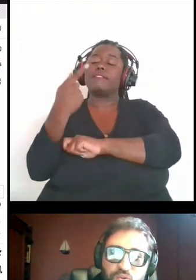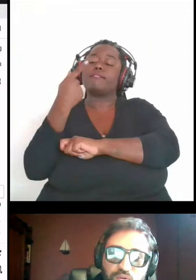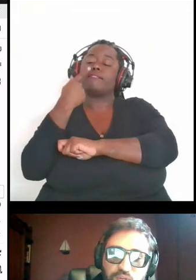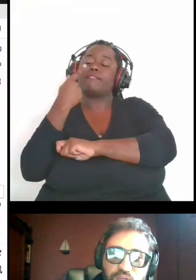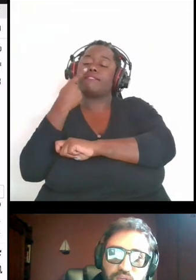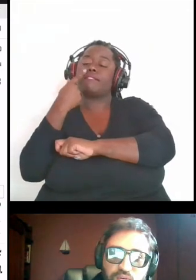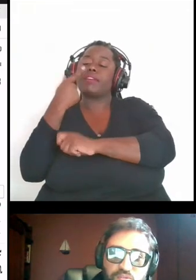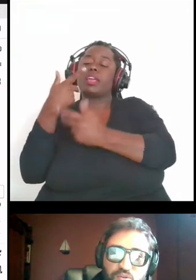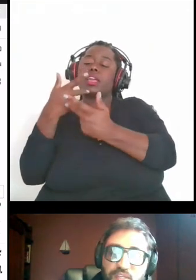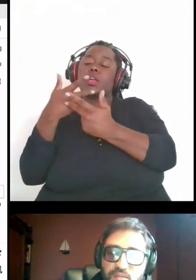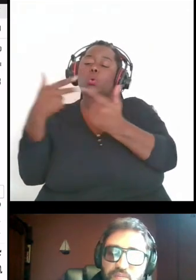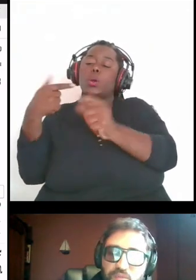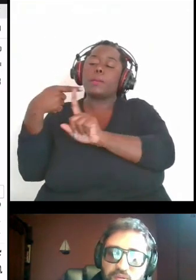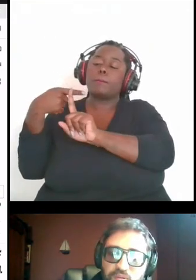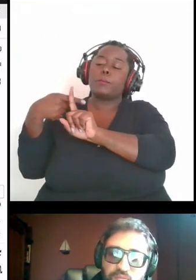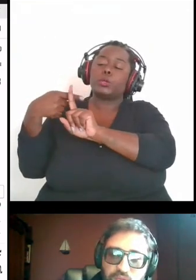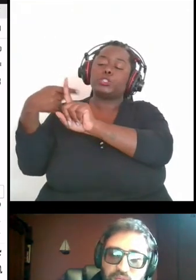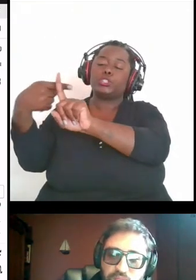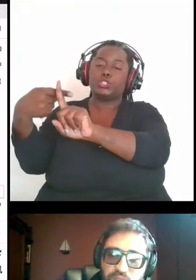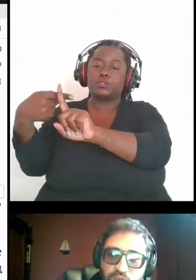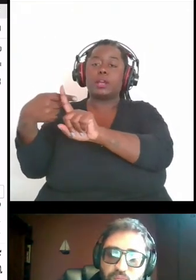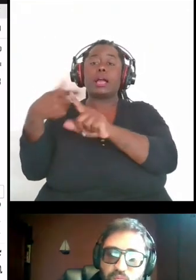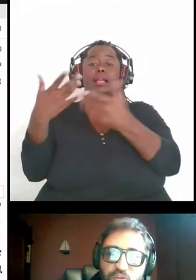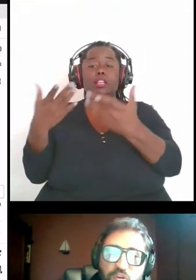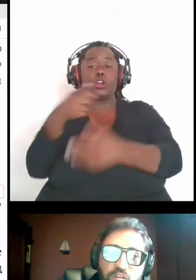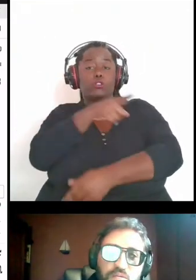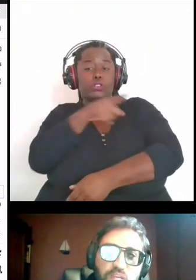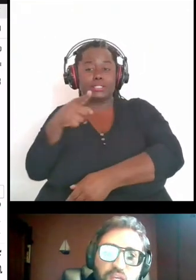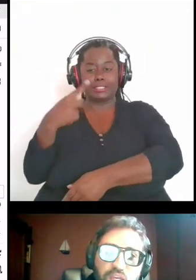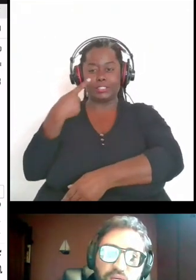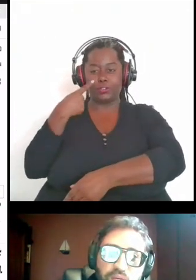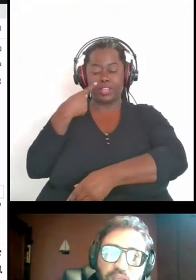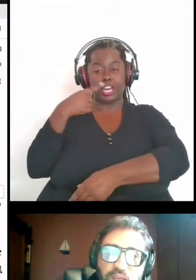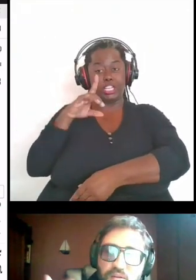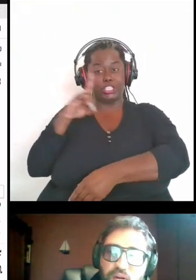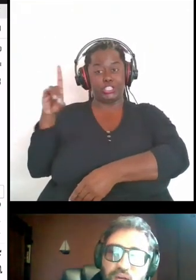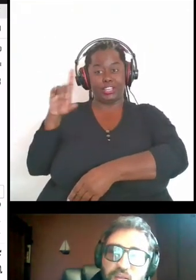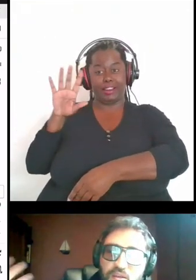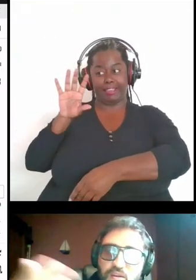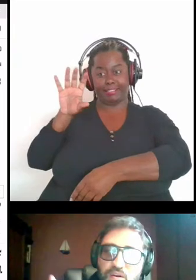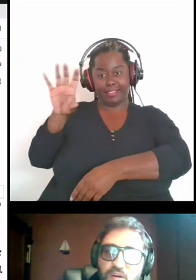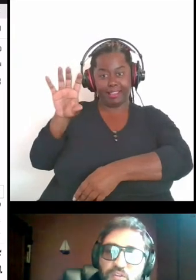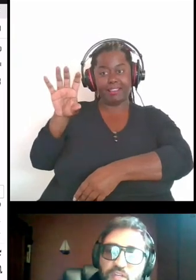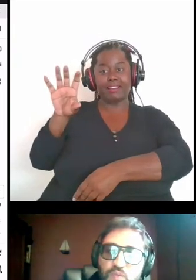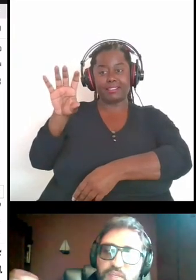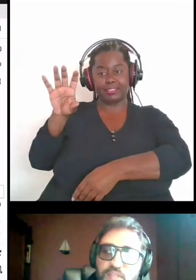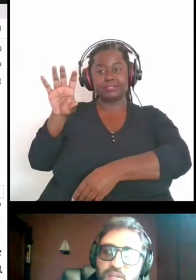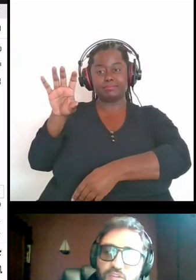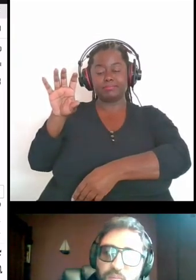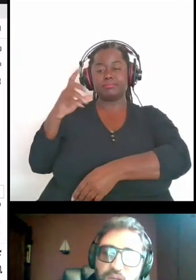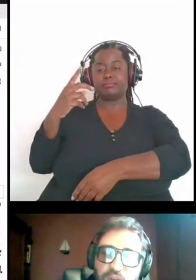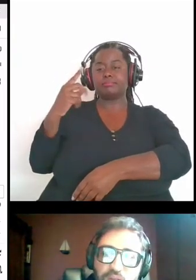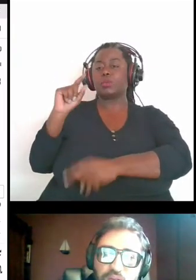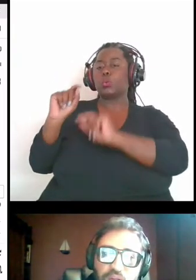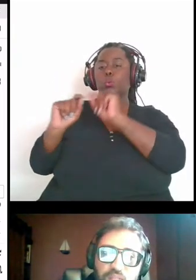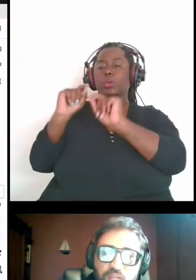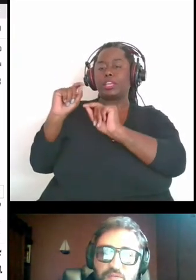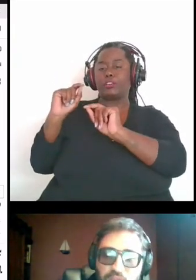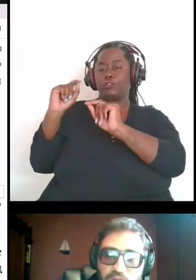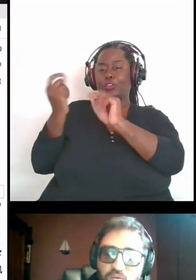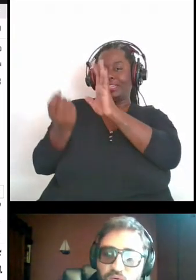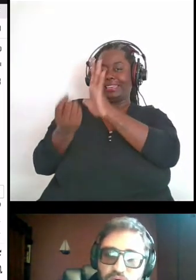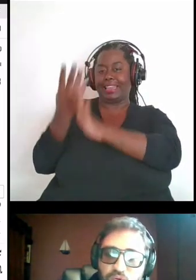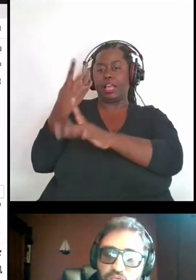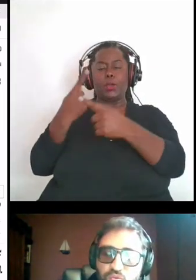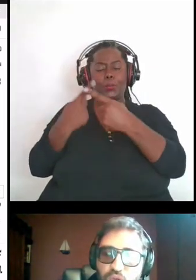so that we could have a more positive perspective and on the right hand side you can see the pictures that were created by the AI